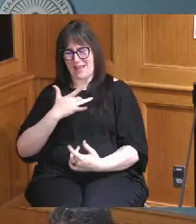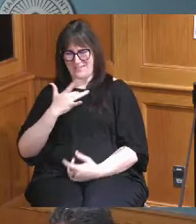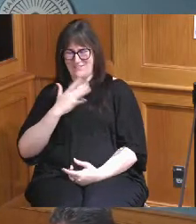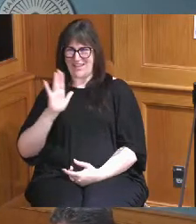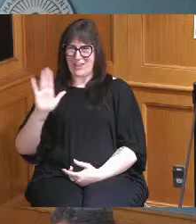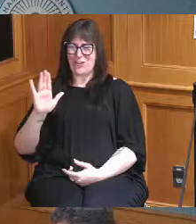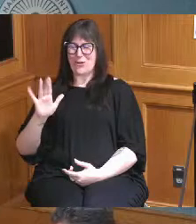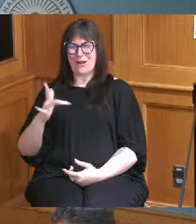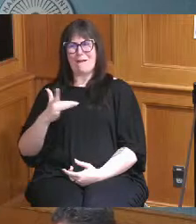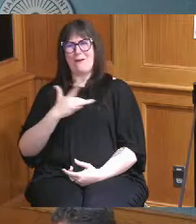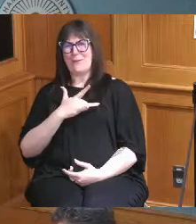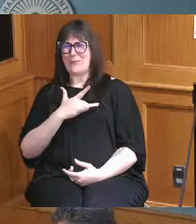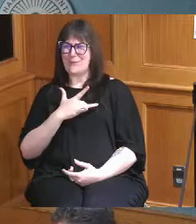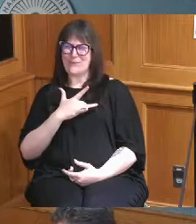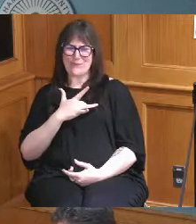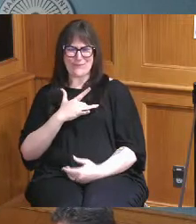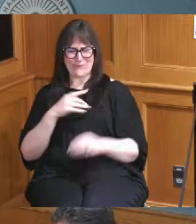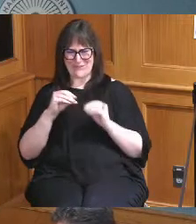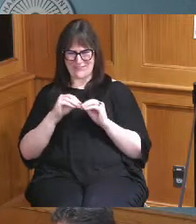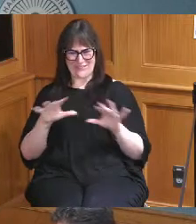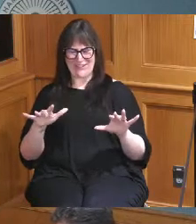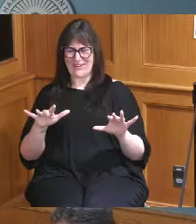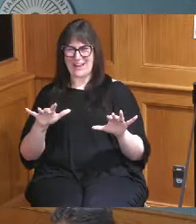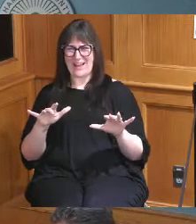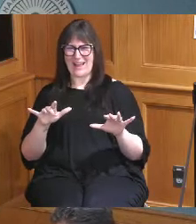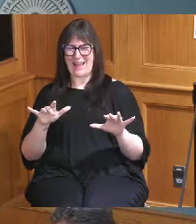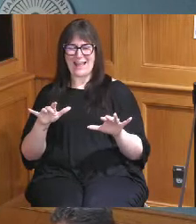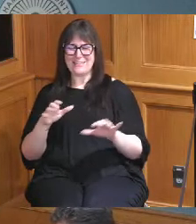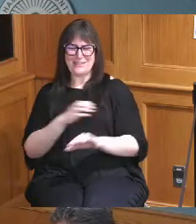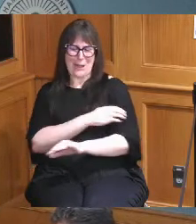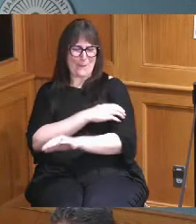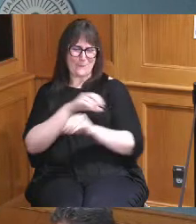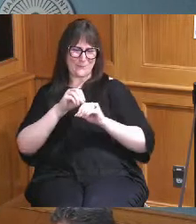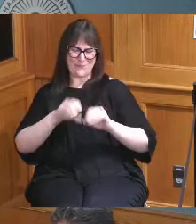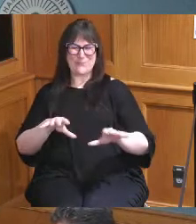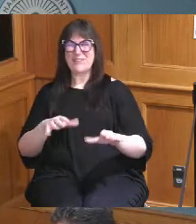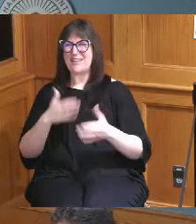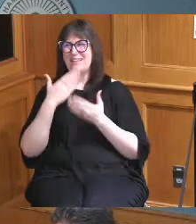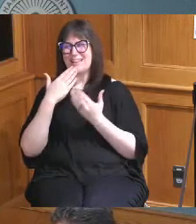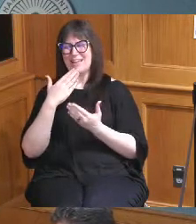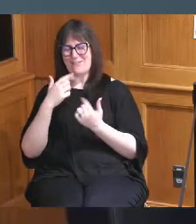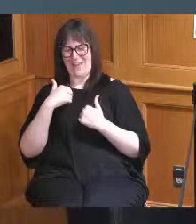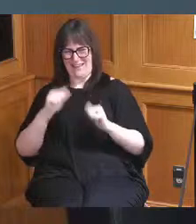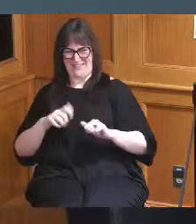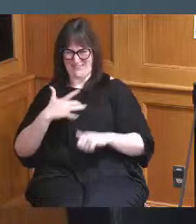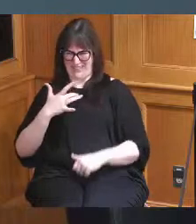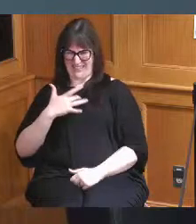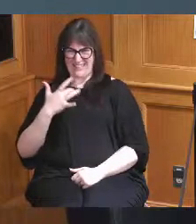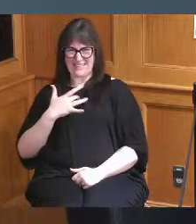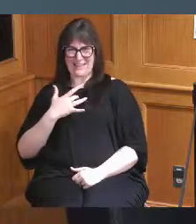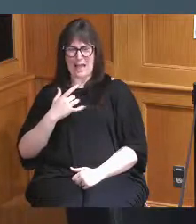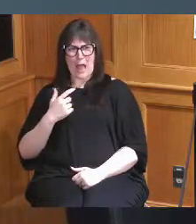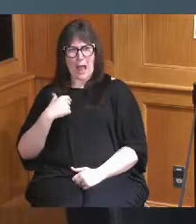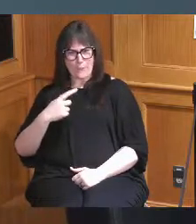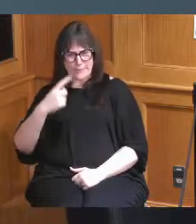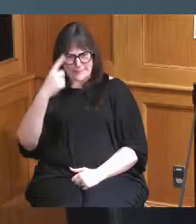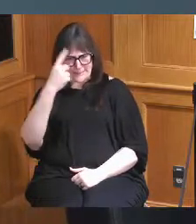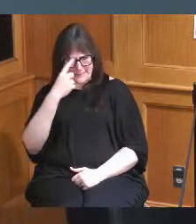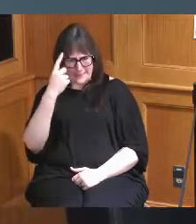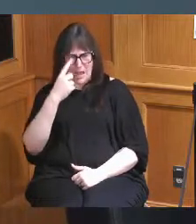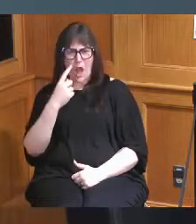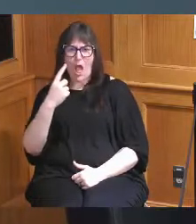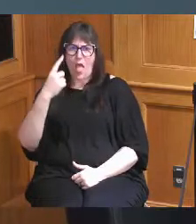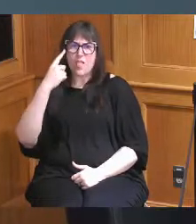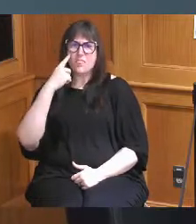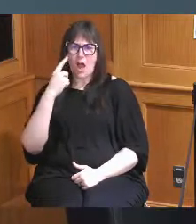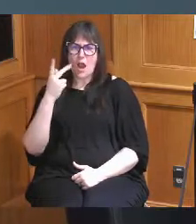your gratitude and your fullness as it relates to being involved in this. And I'm thinking, I thought I saw you on the street years ago,